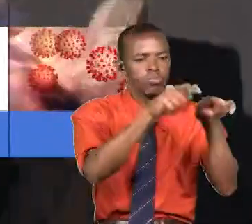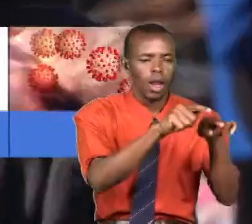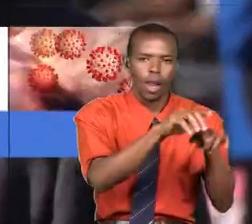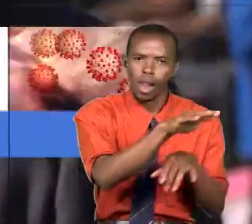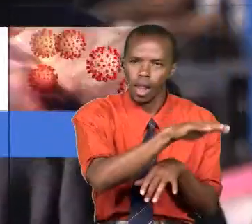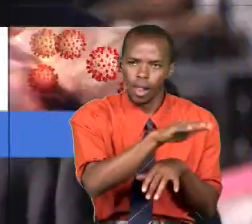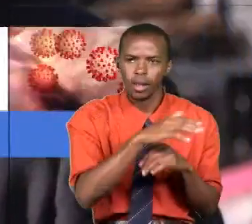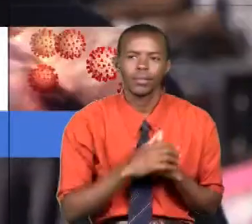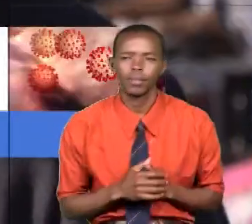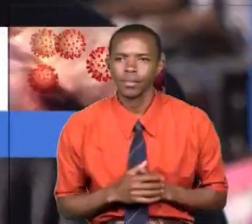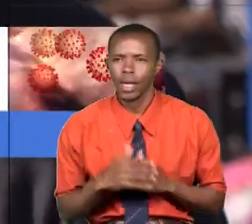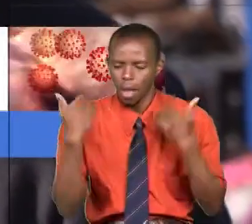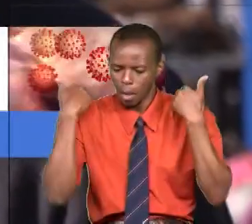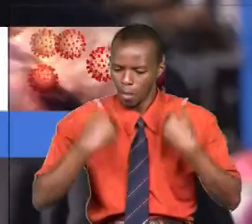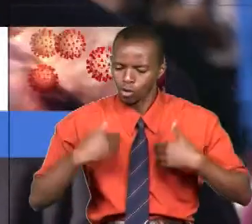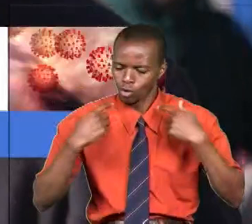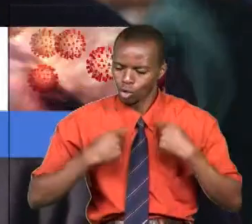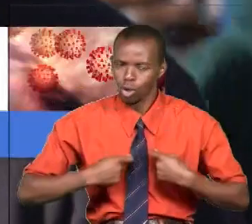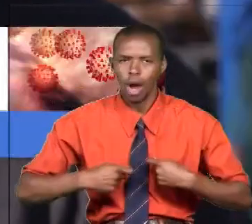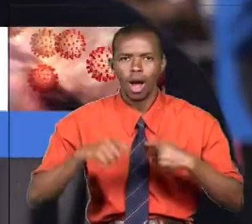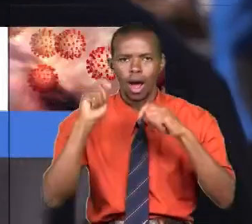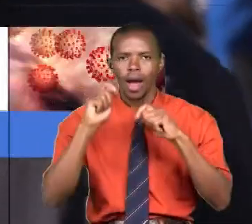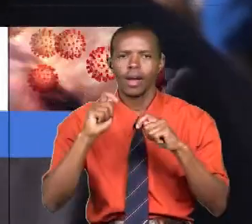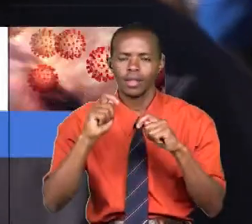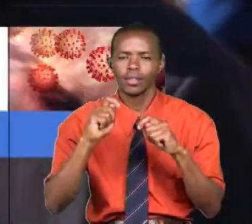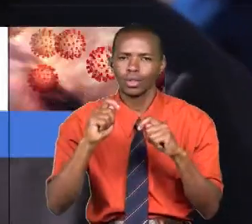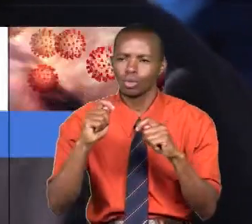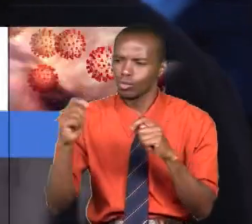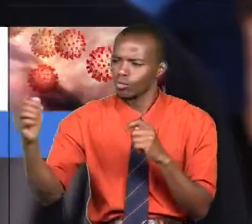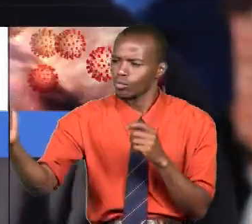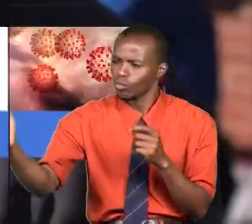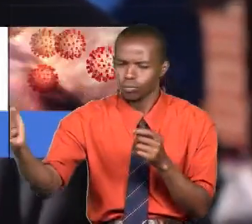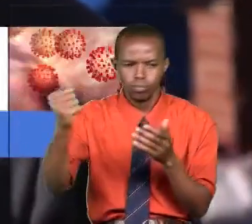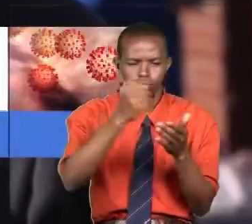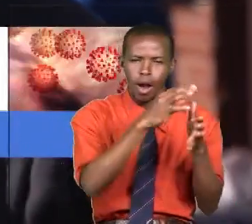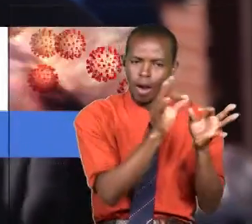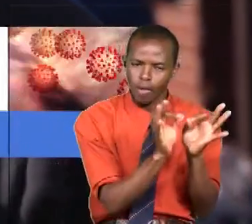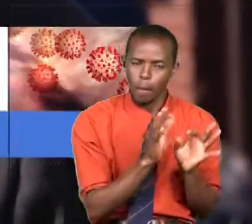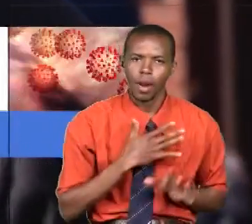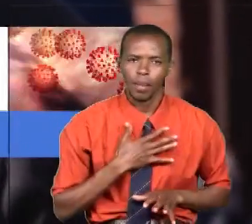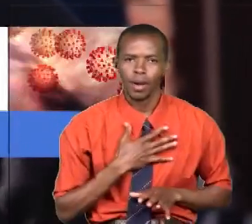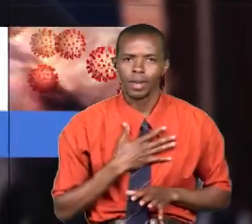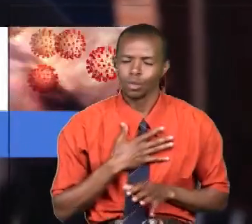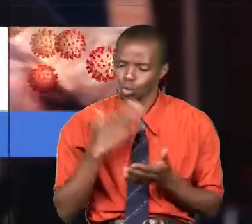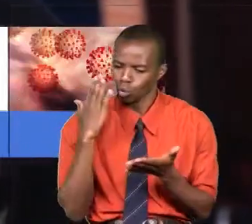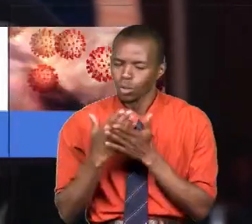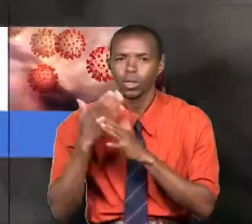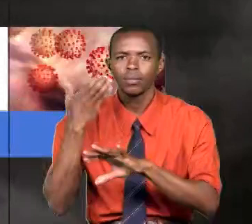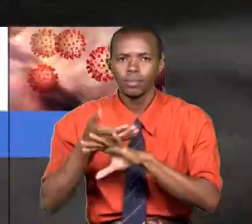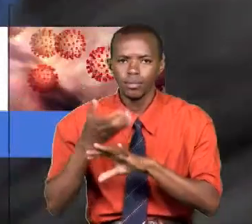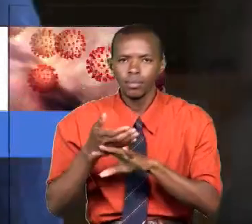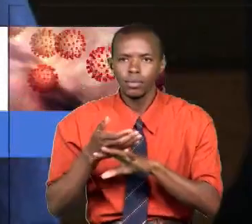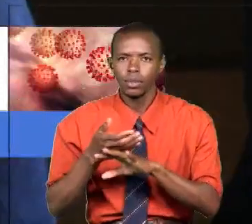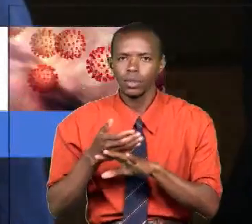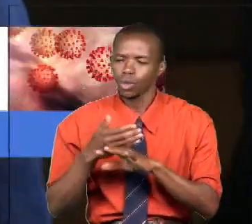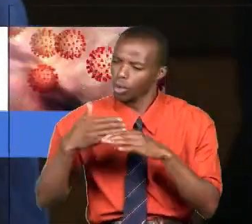days. I'm struggling just to get my family as soon as possible here with myself. Yeah, it's really difficult to be away